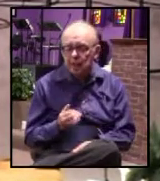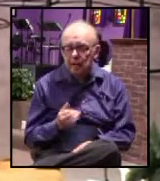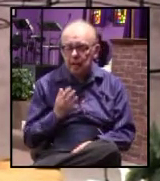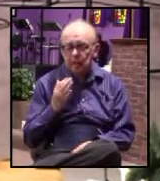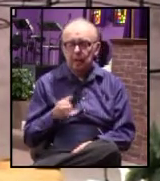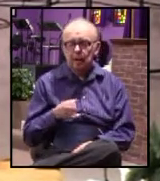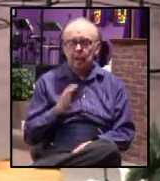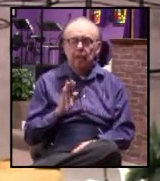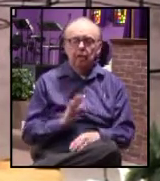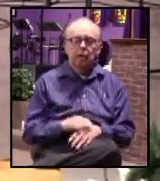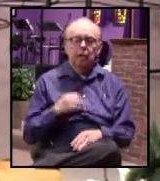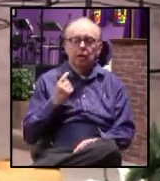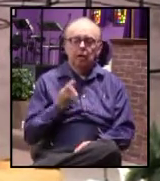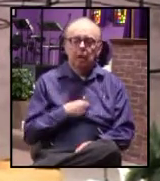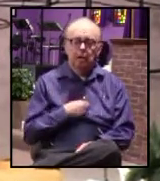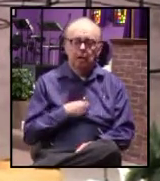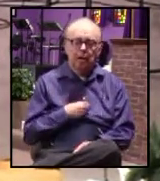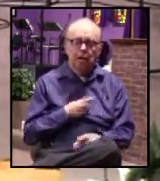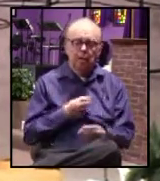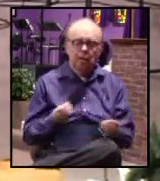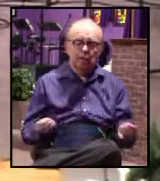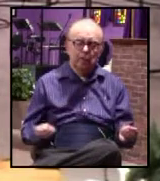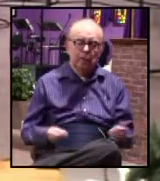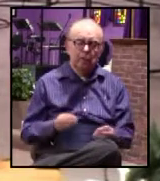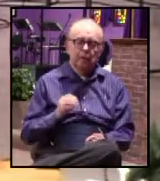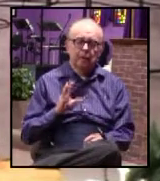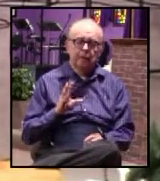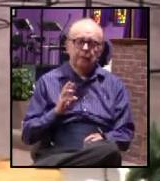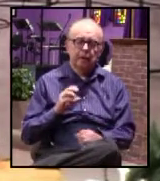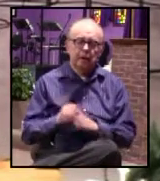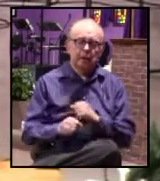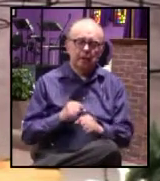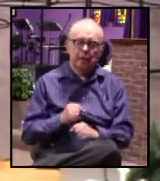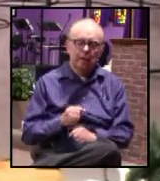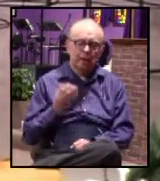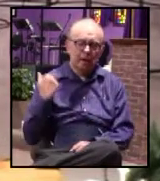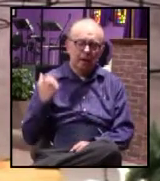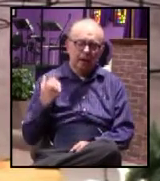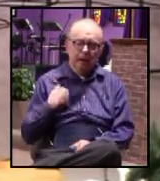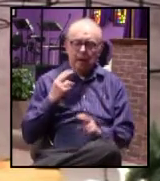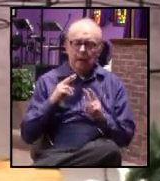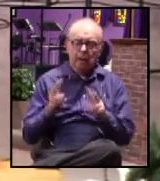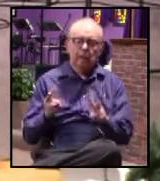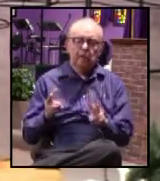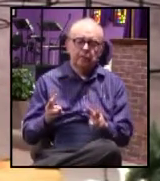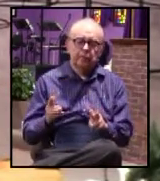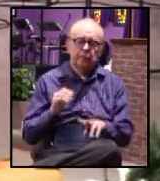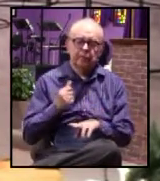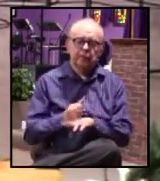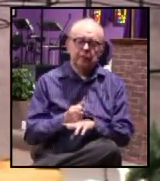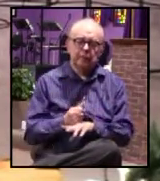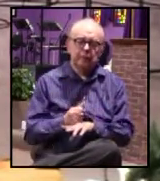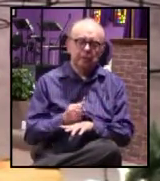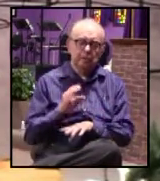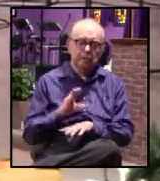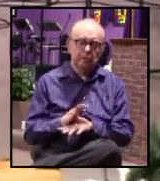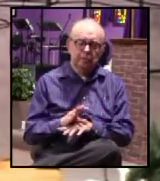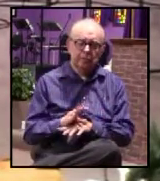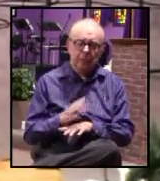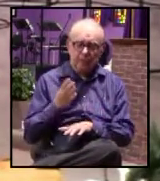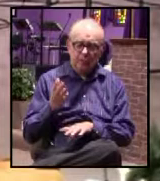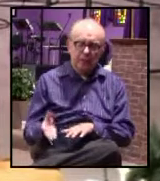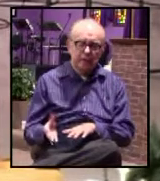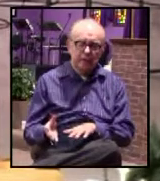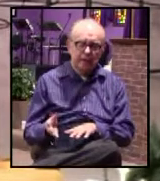Because God has called us and planted. 56 years ago, they had a vision to plant this church right in this